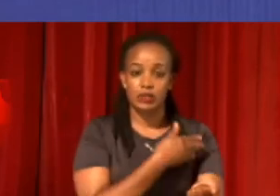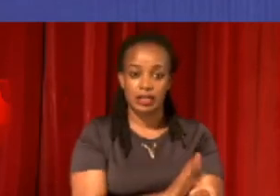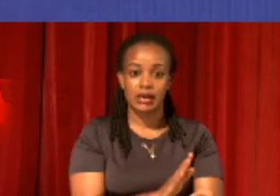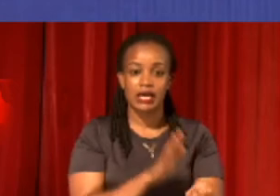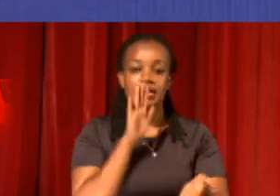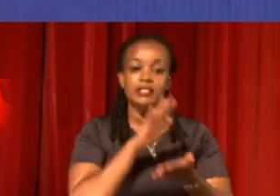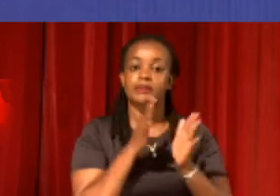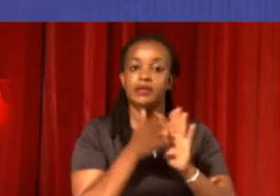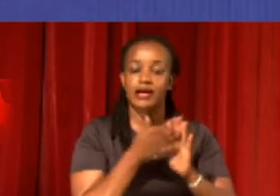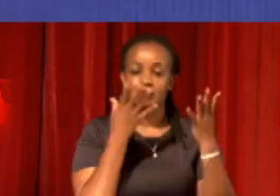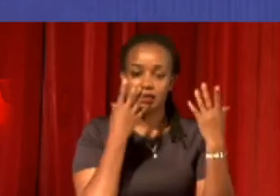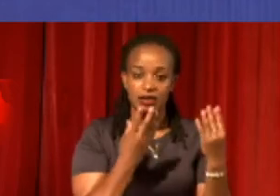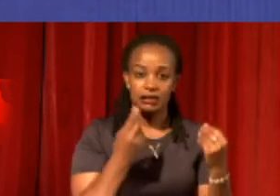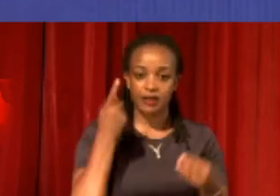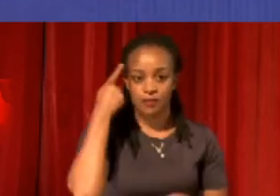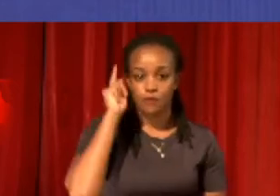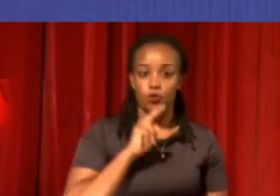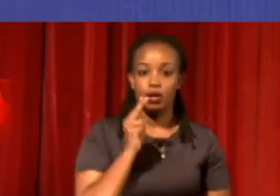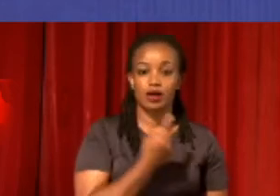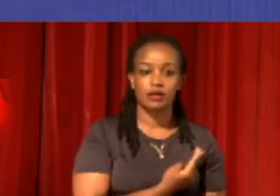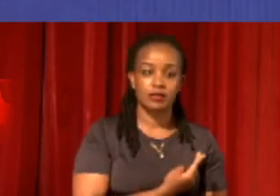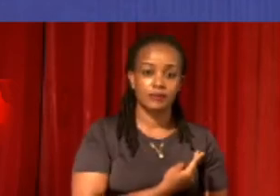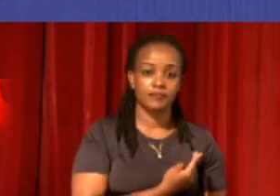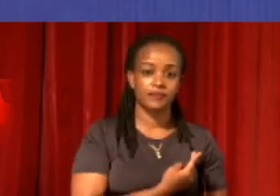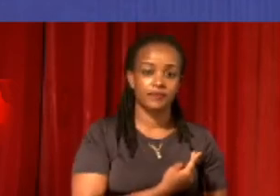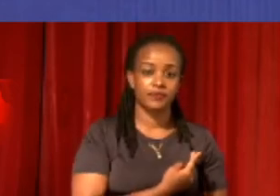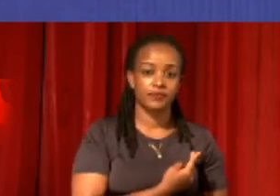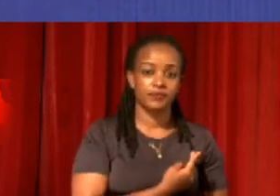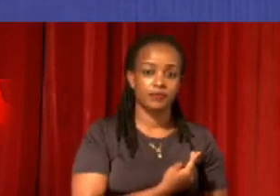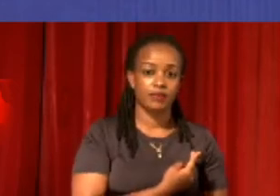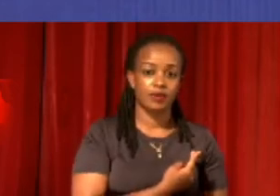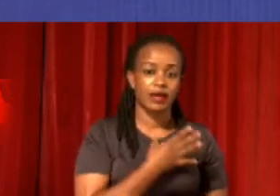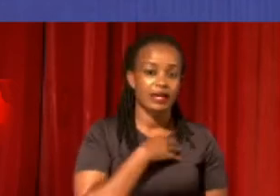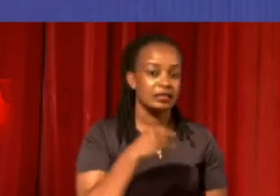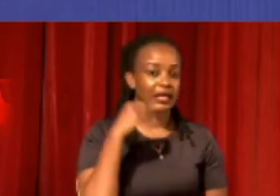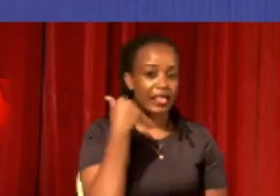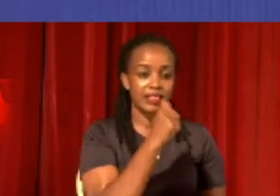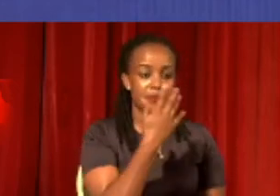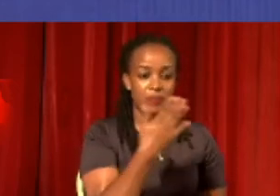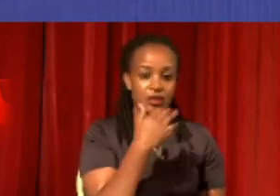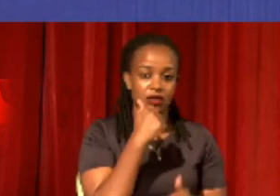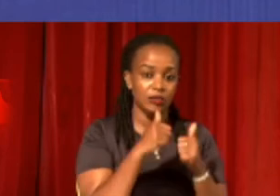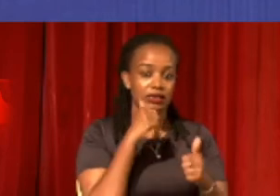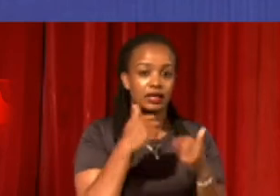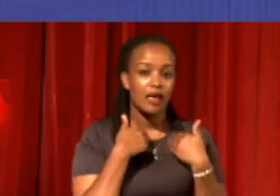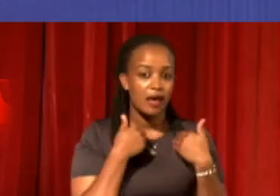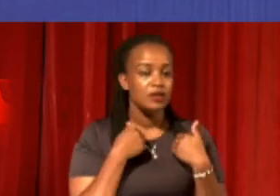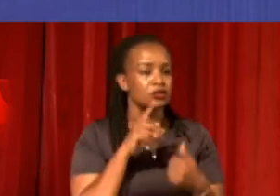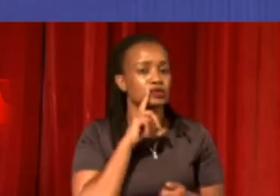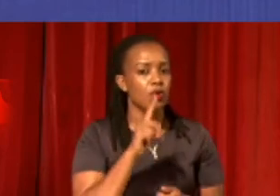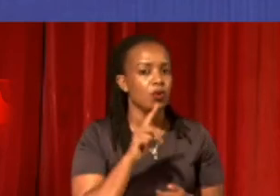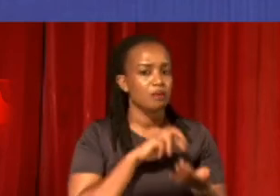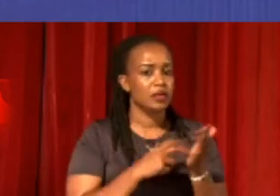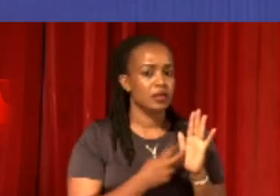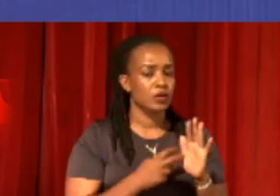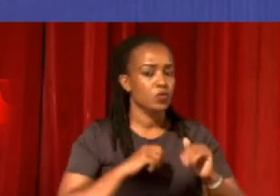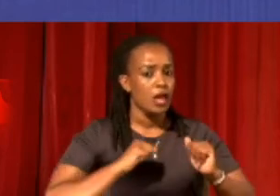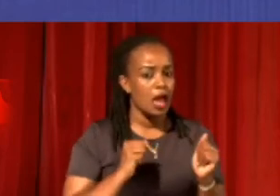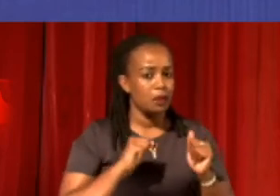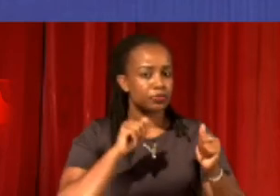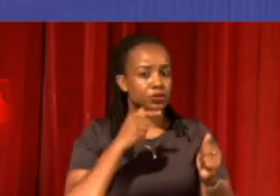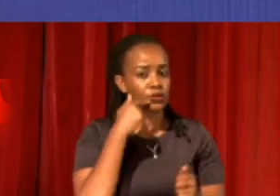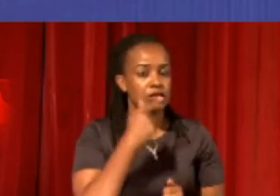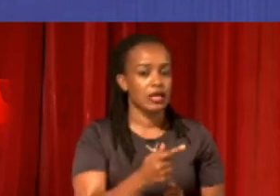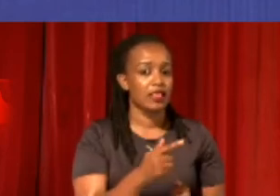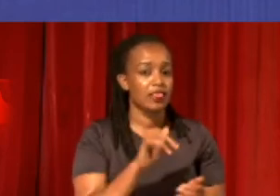start working on bills and see whether they'll be needed for any other. Bills together. So we are happy to say that the music bill is